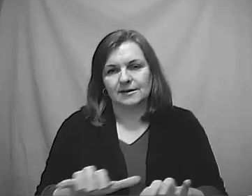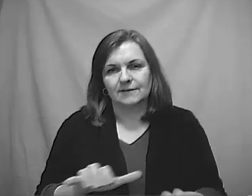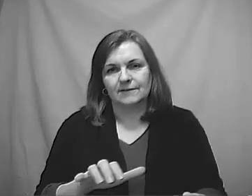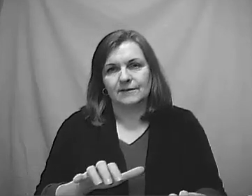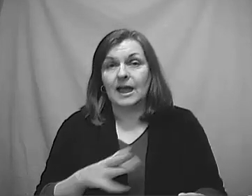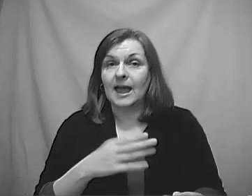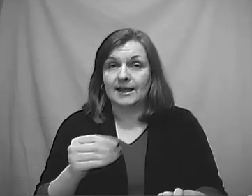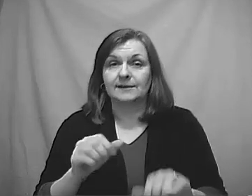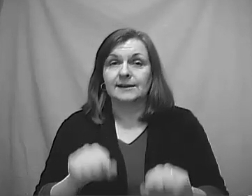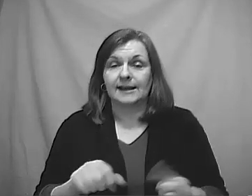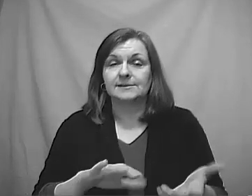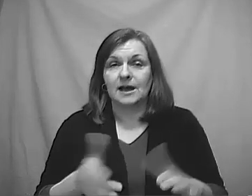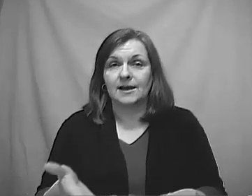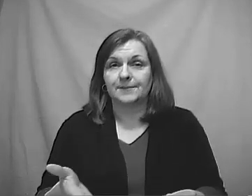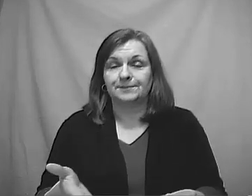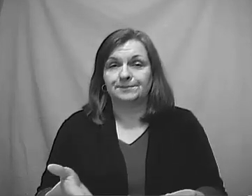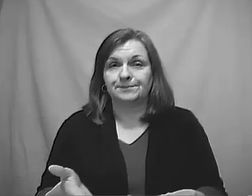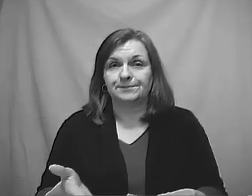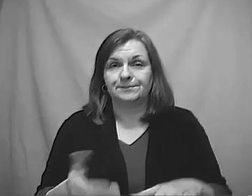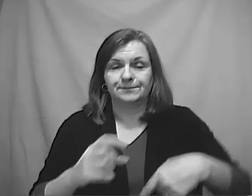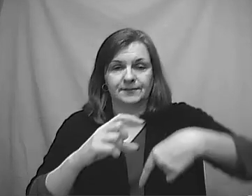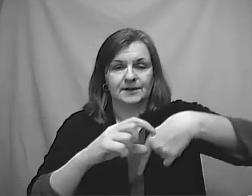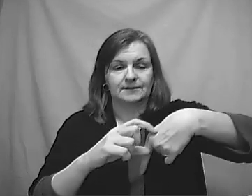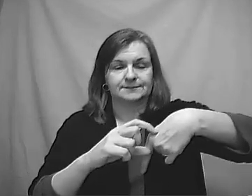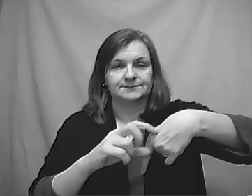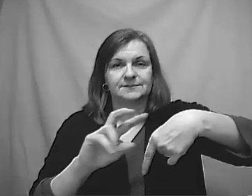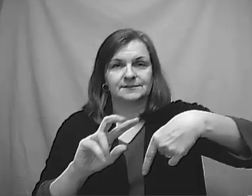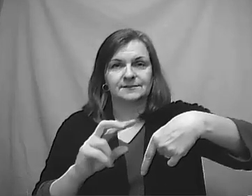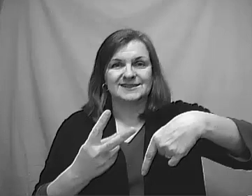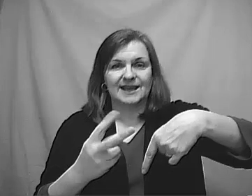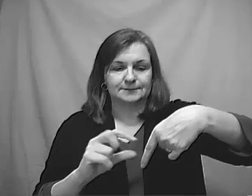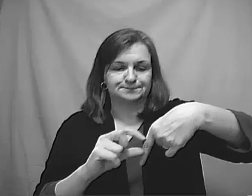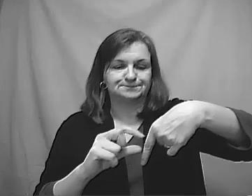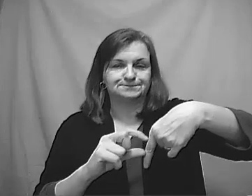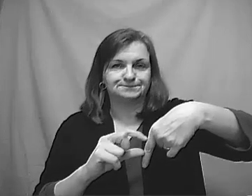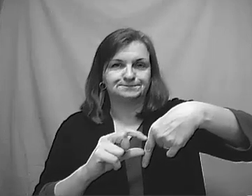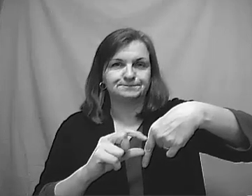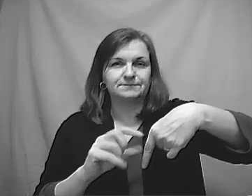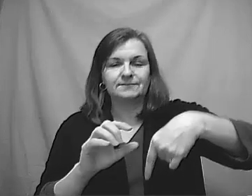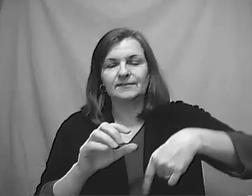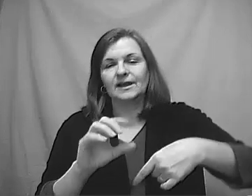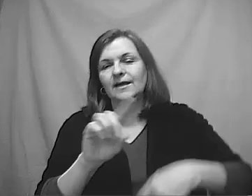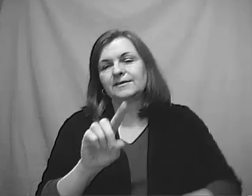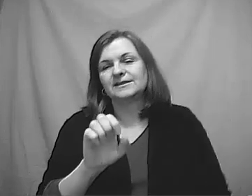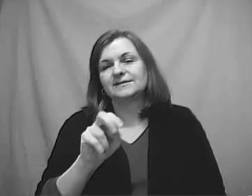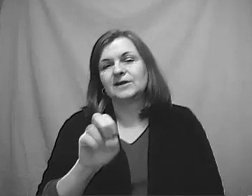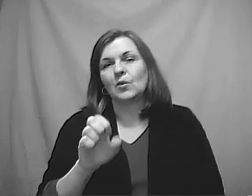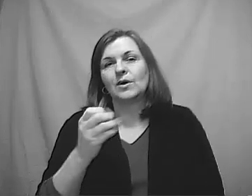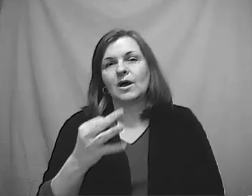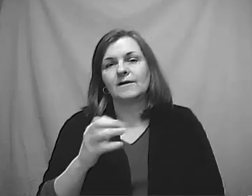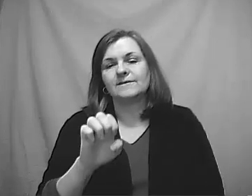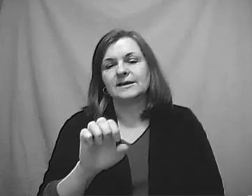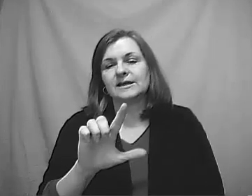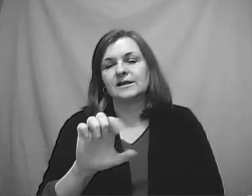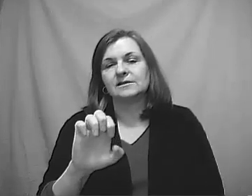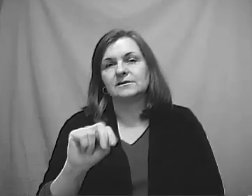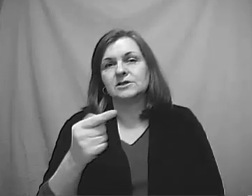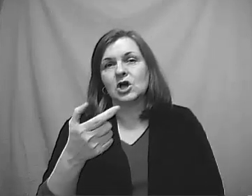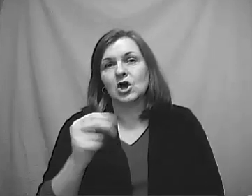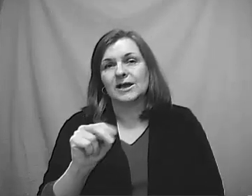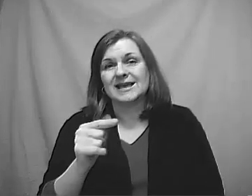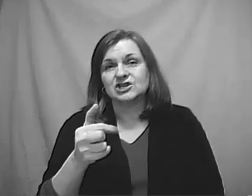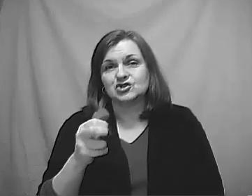become less active and may die. The zone of elongation is where we see these root